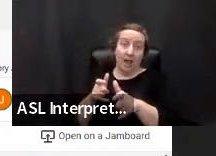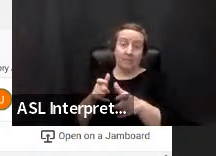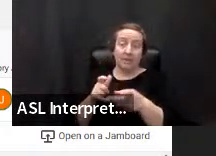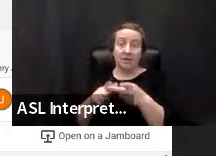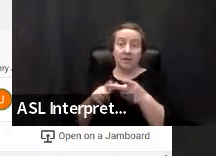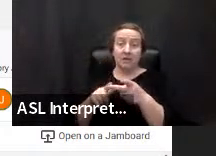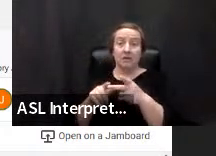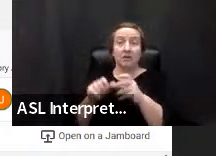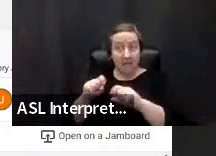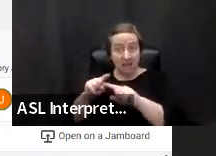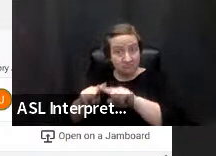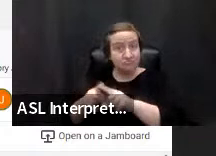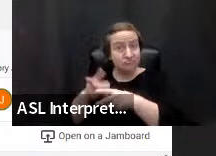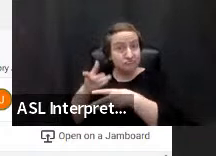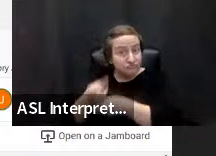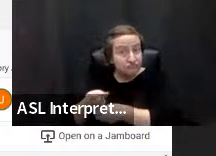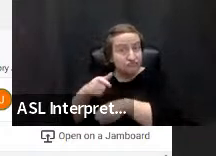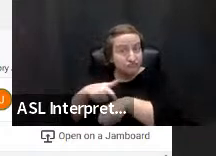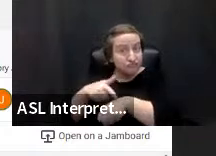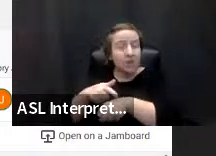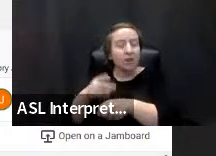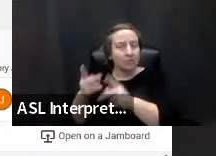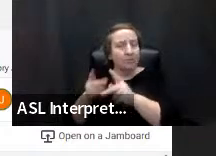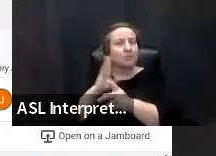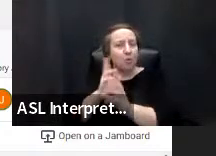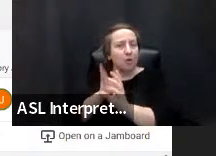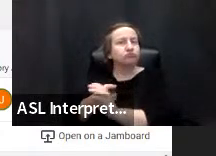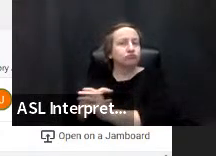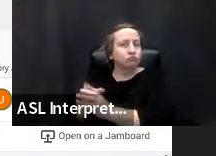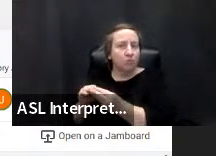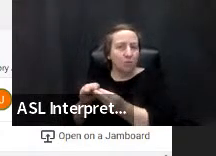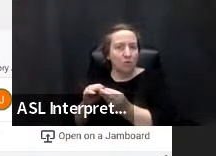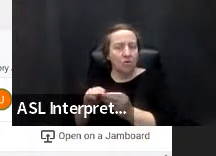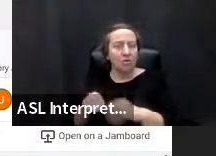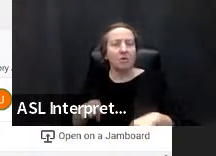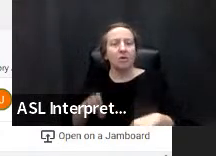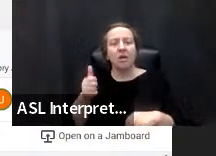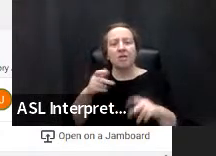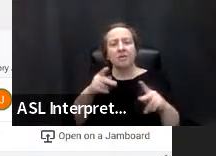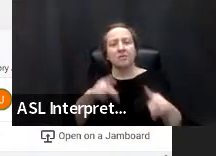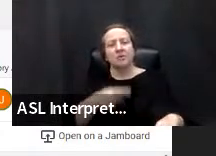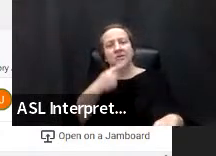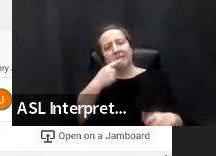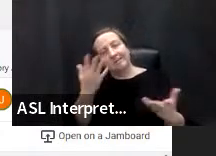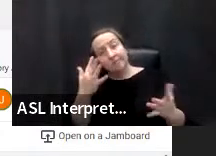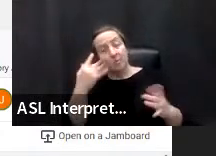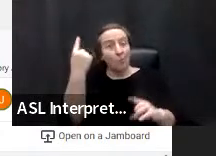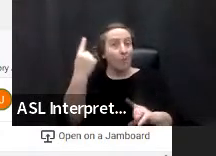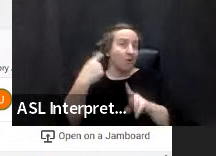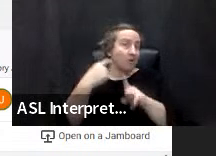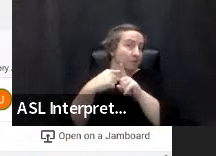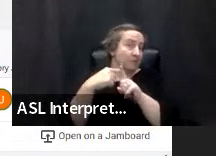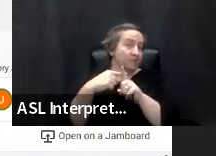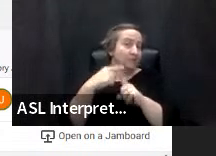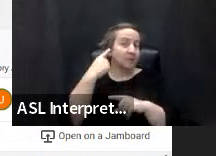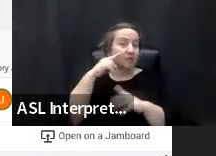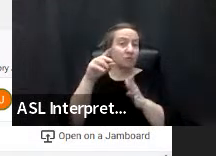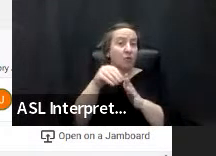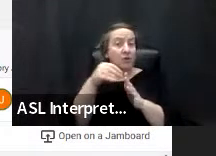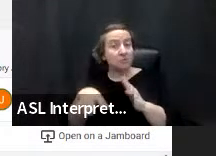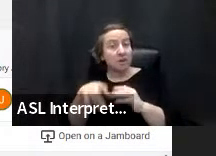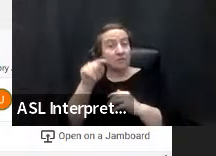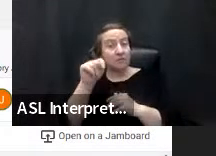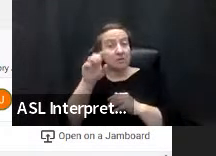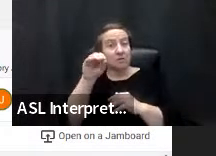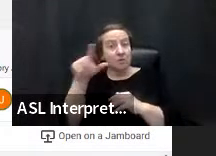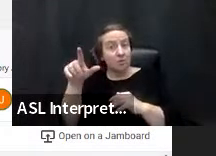people will take it more. And then another person says like there is a plus of the expensive toll.